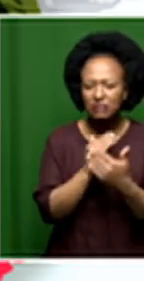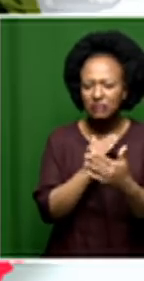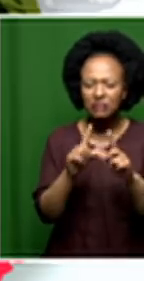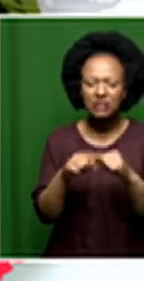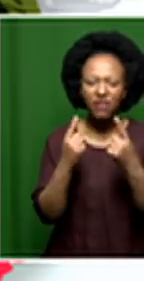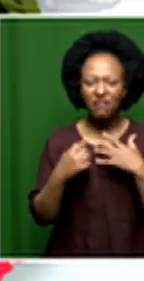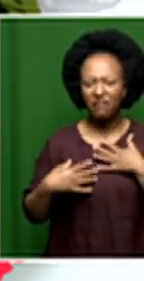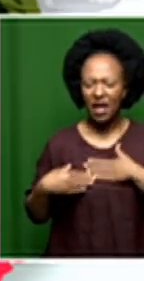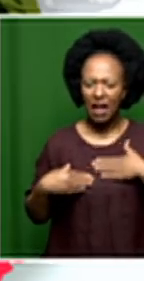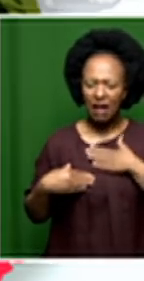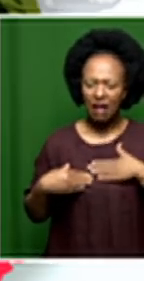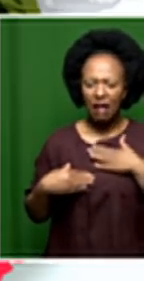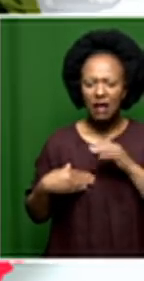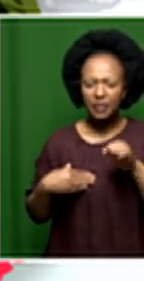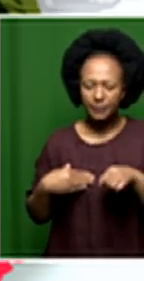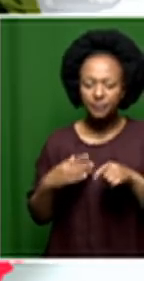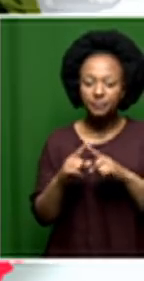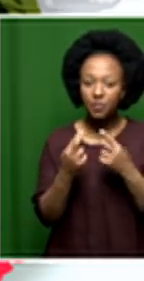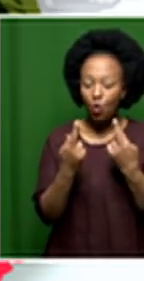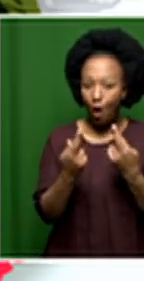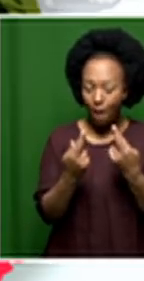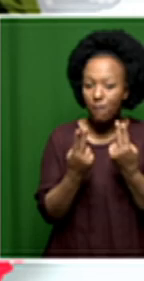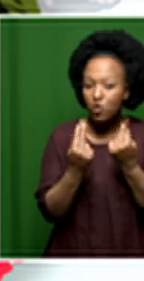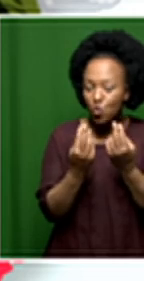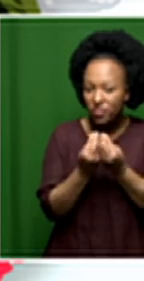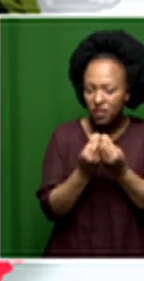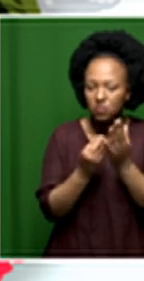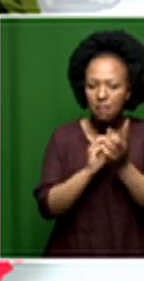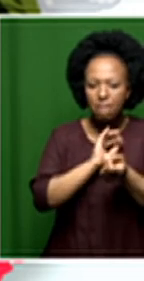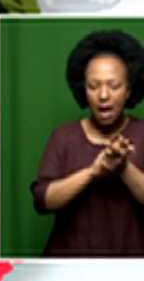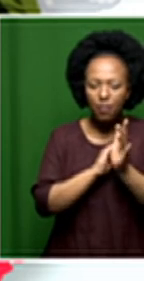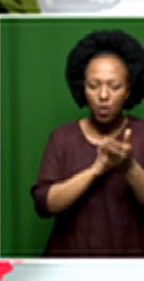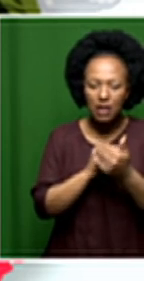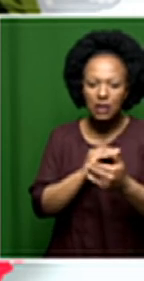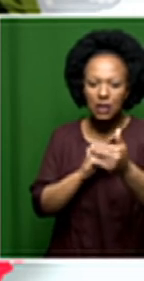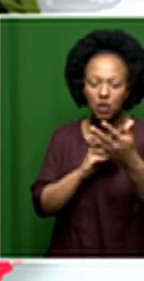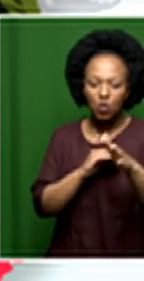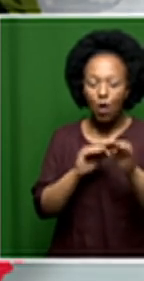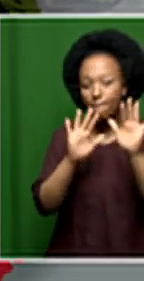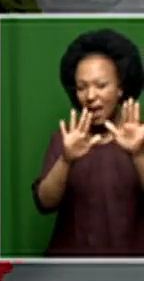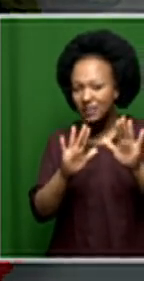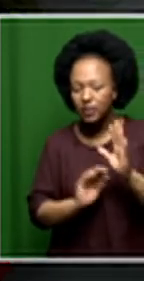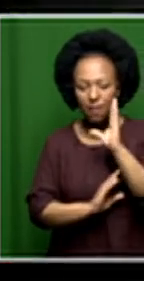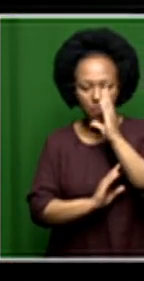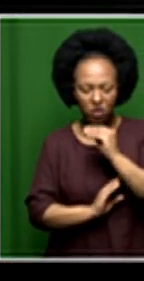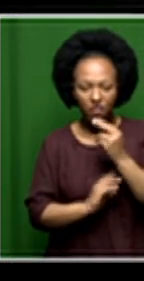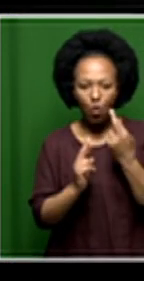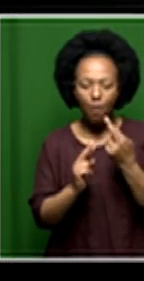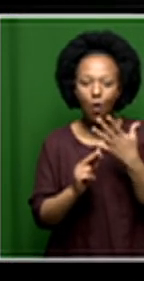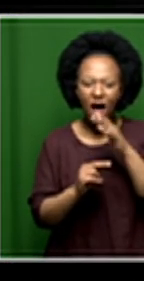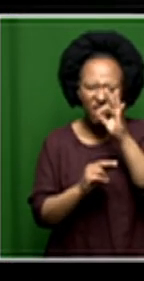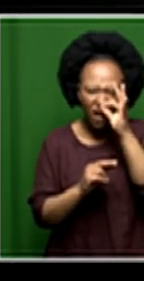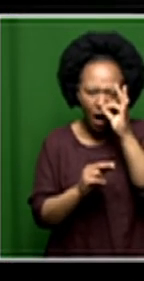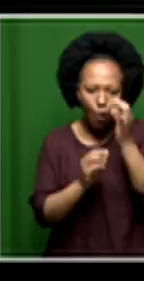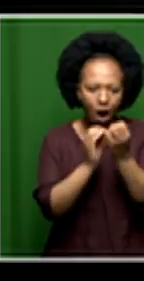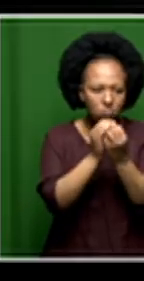different feel around us at the moment. So let's hope for new things and beautiful, blessed things as we watch the flowers blossom. So,